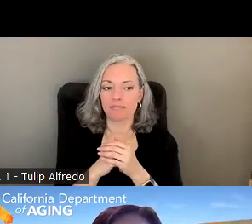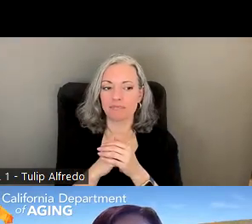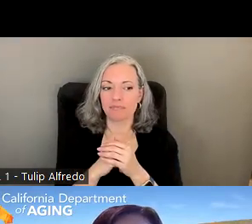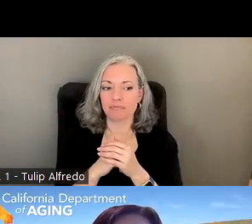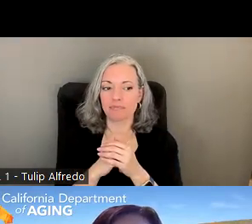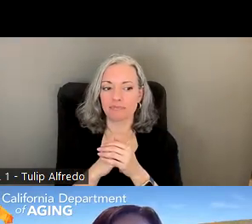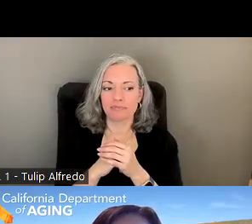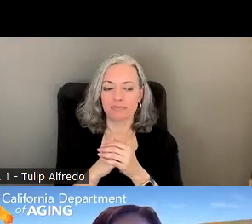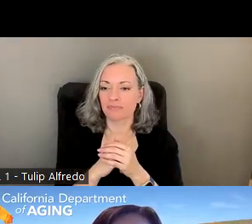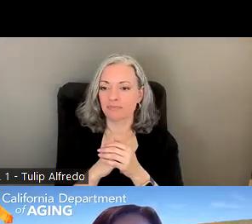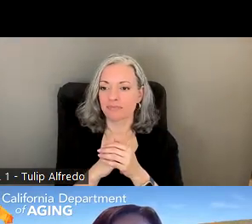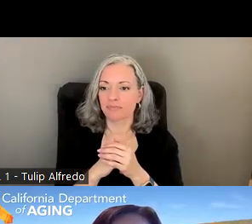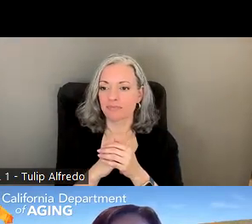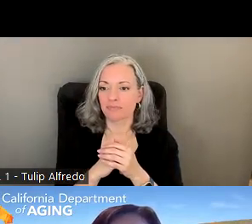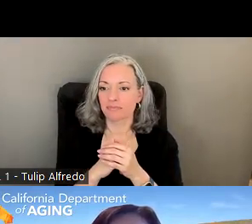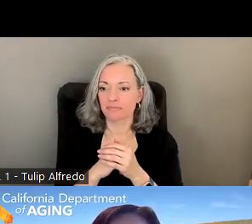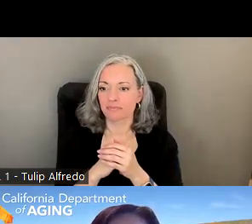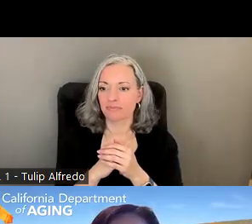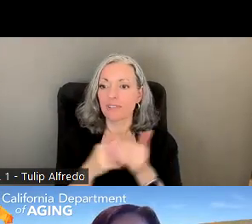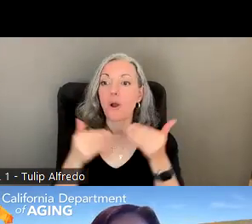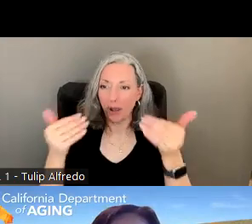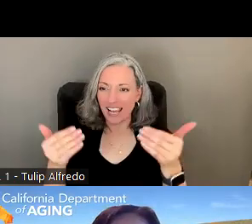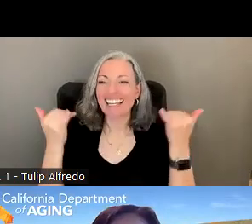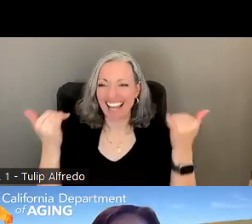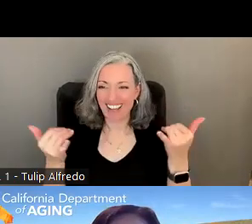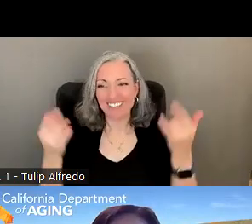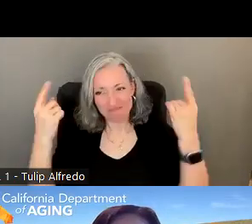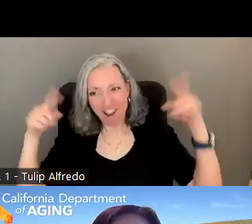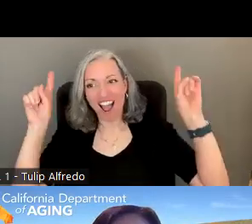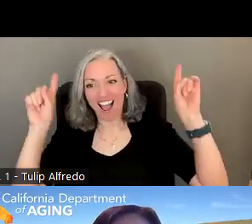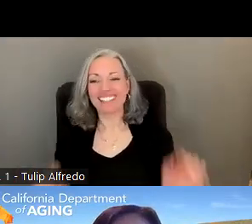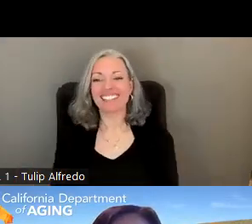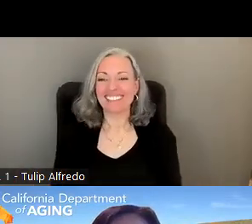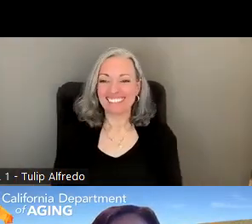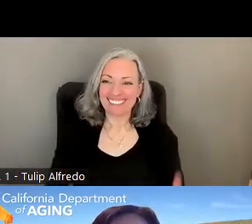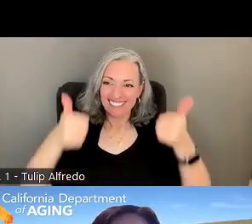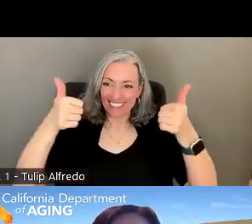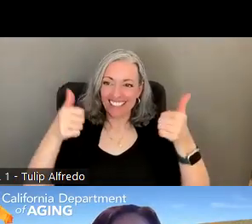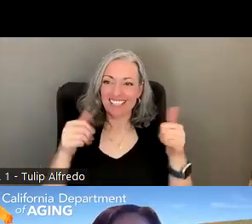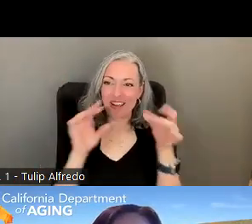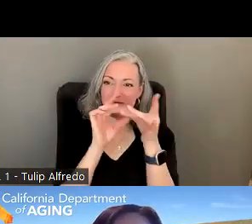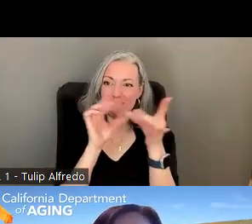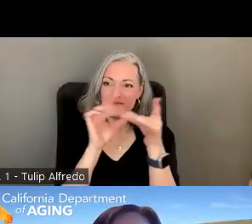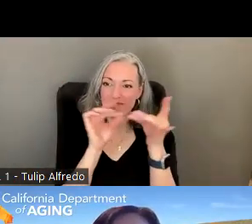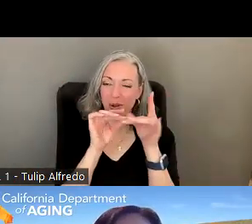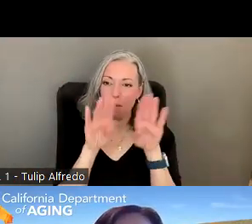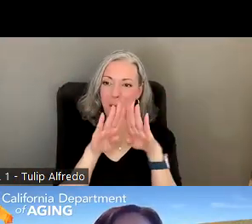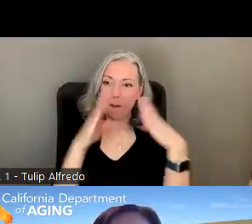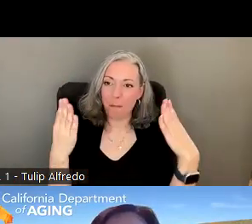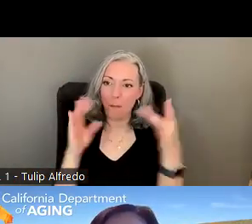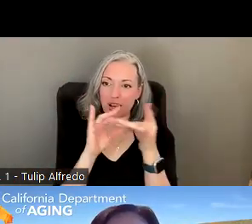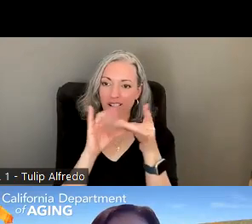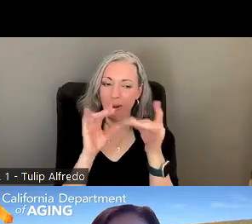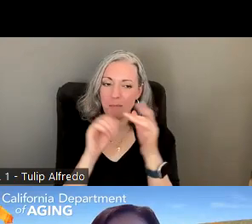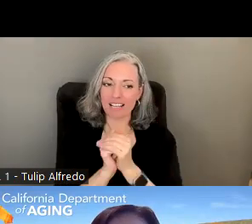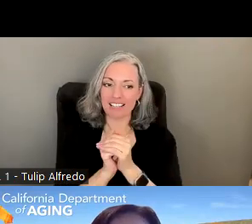You're still on mute. There we go. Okay. I think we're at public comment. Thank you. Okay. And so we'll